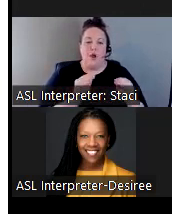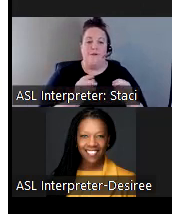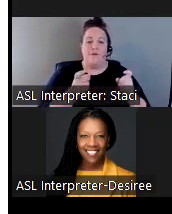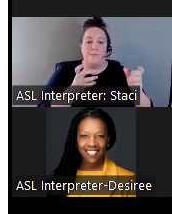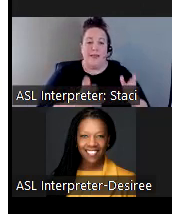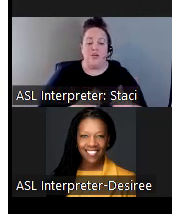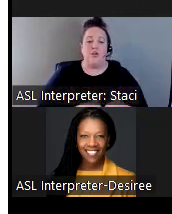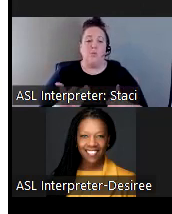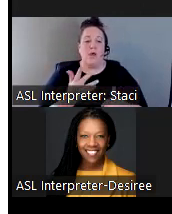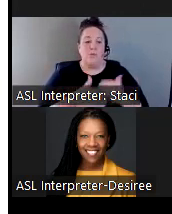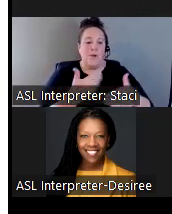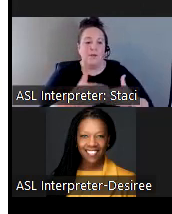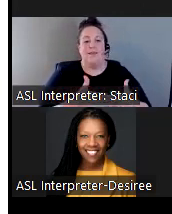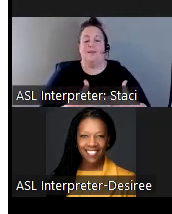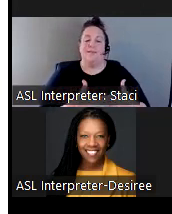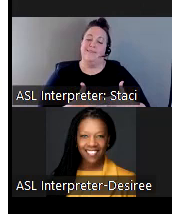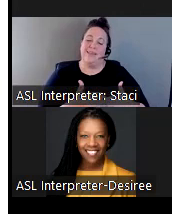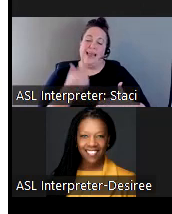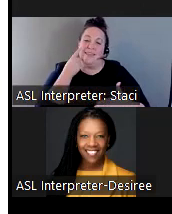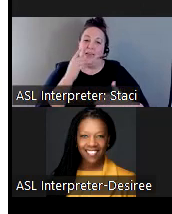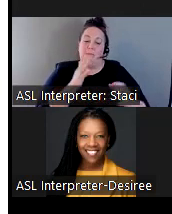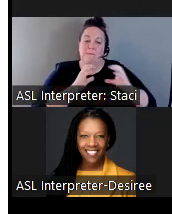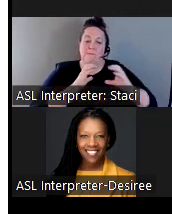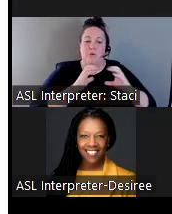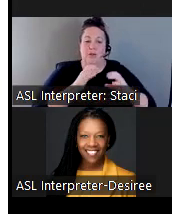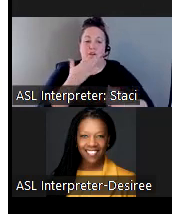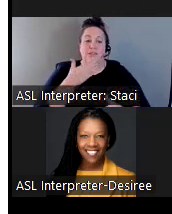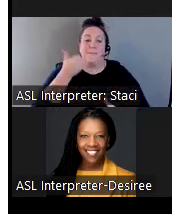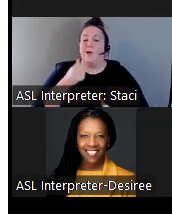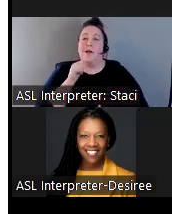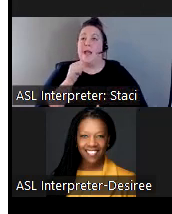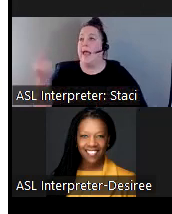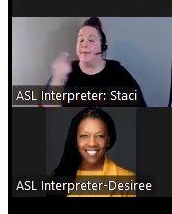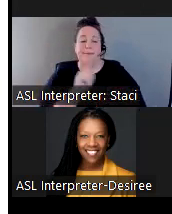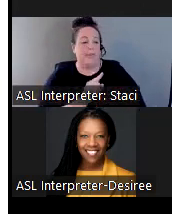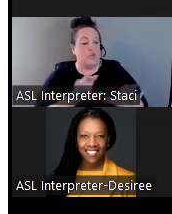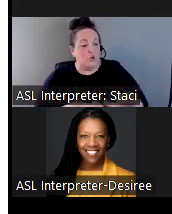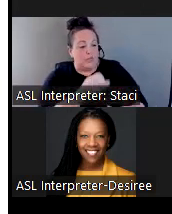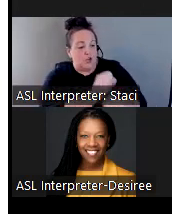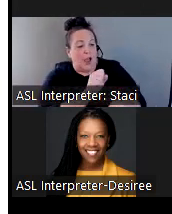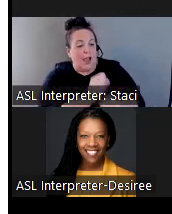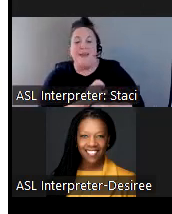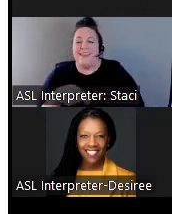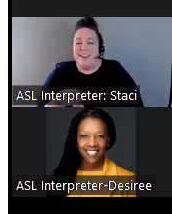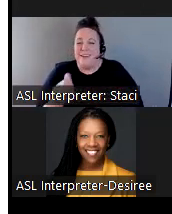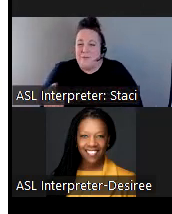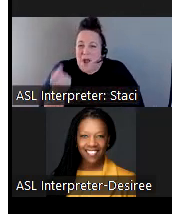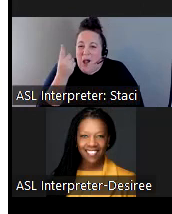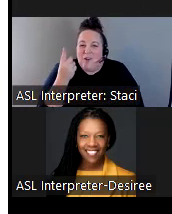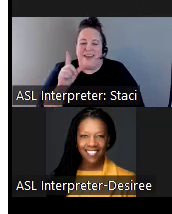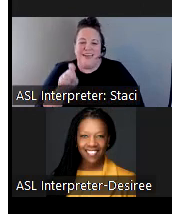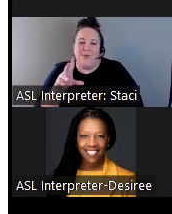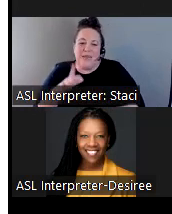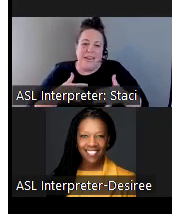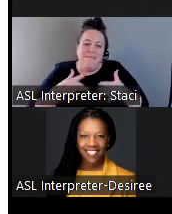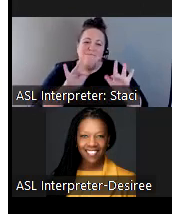what the process is so communication is better. They're not coming in and just doing their job. They need to understand. There needs to be empathy involved. There needs